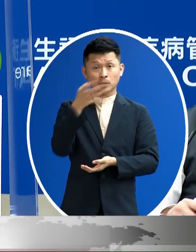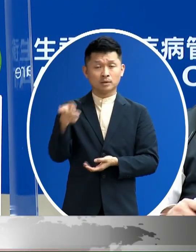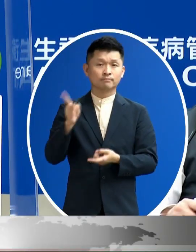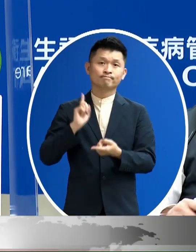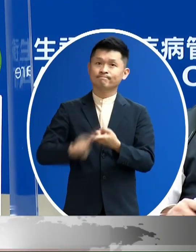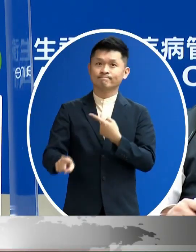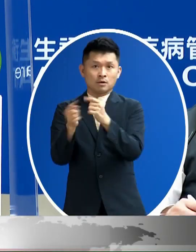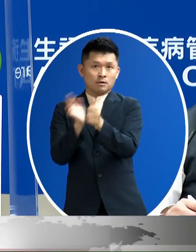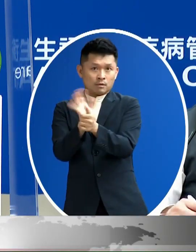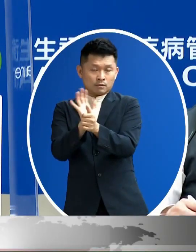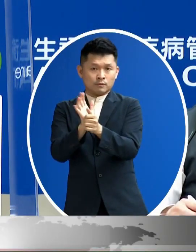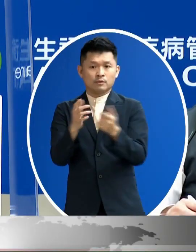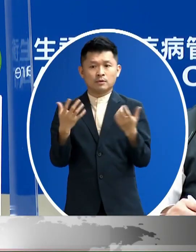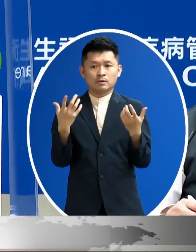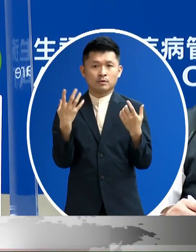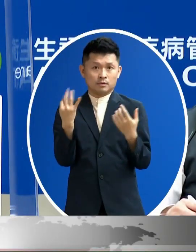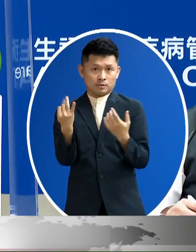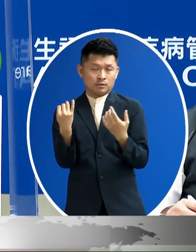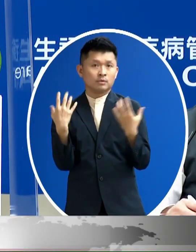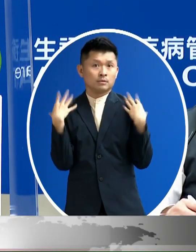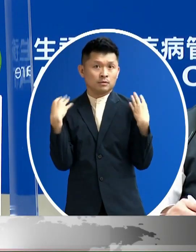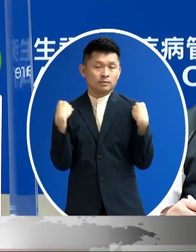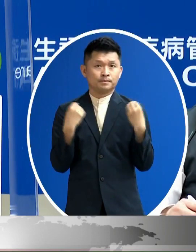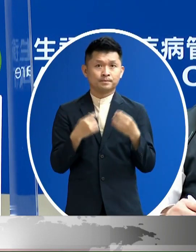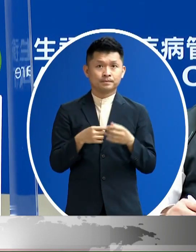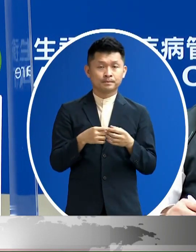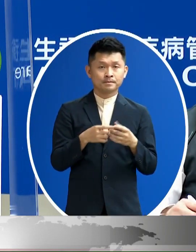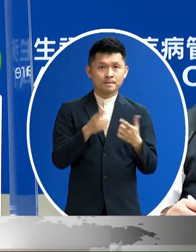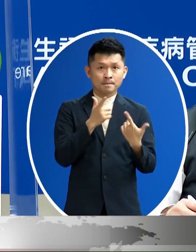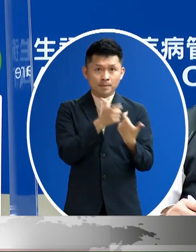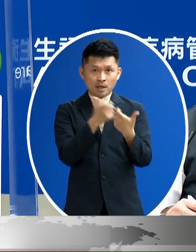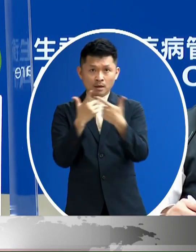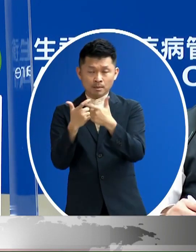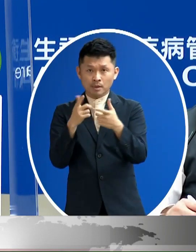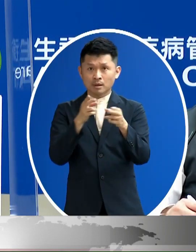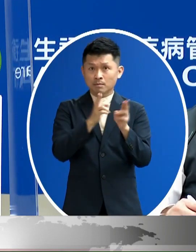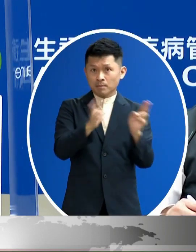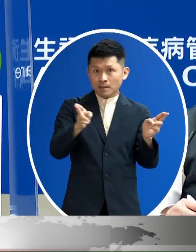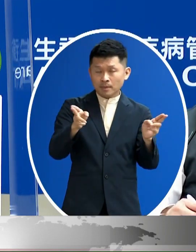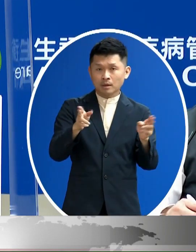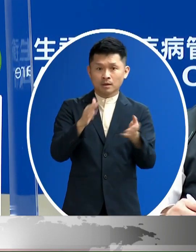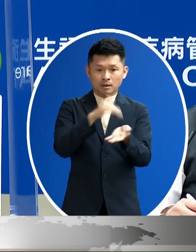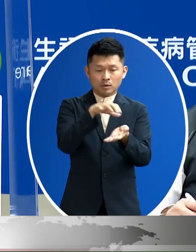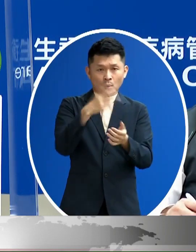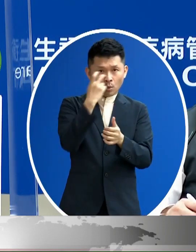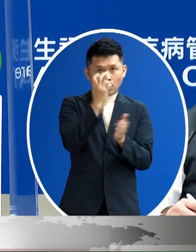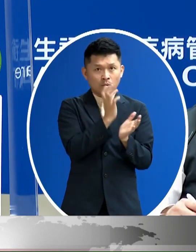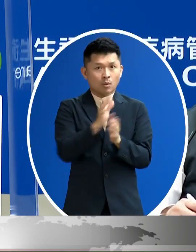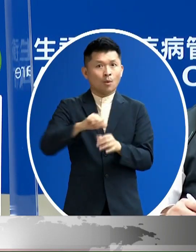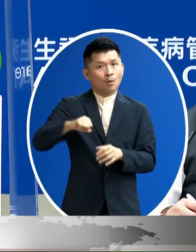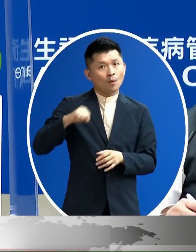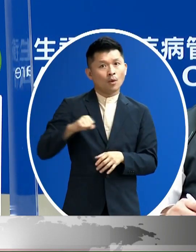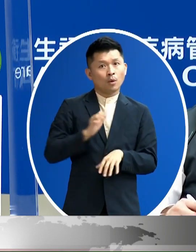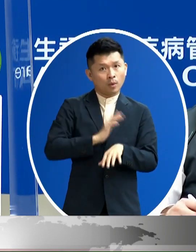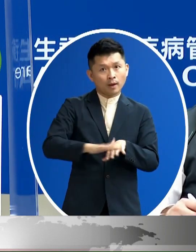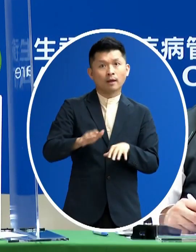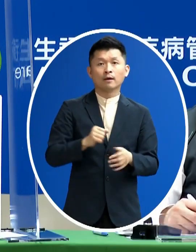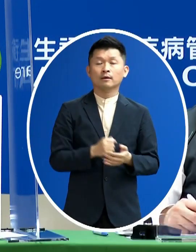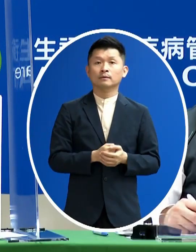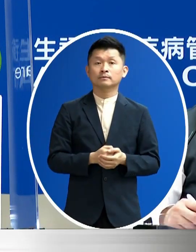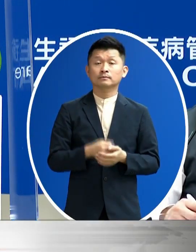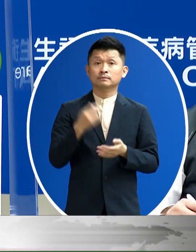think it's very inappropriate for this doctor to say this. How should manpower be allocated? Our hospitals are very capable of managing this